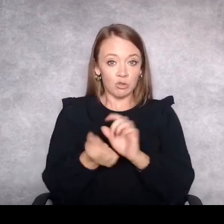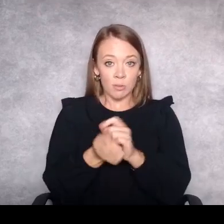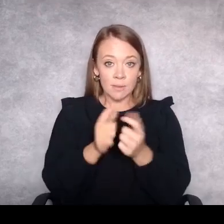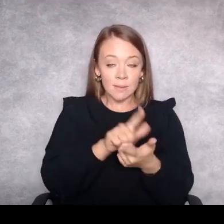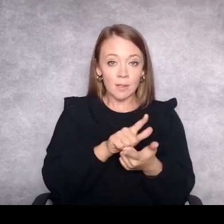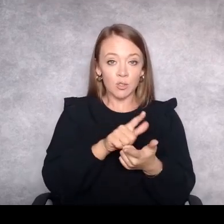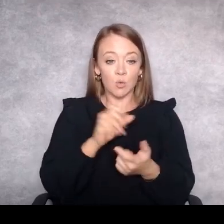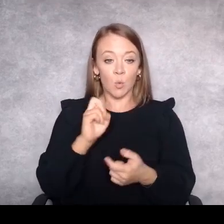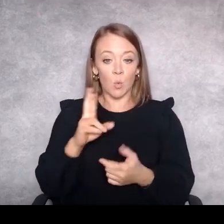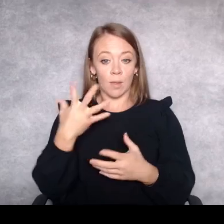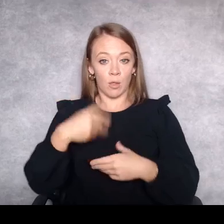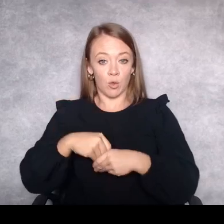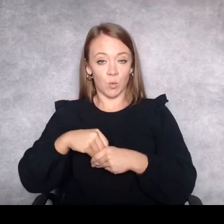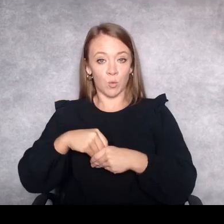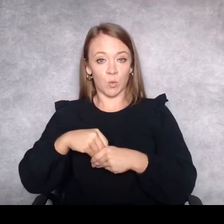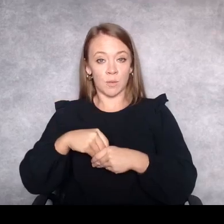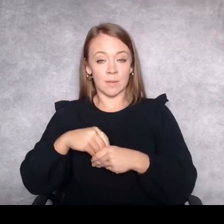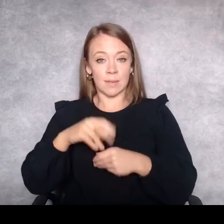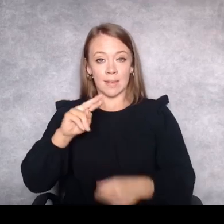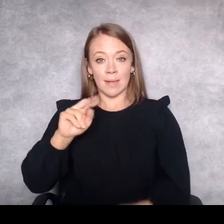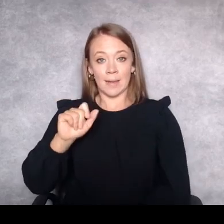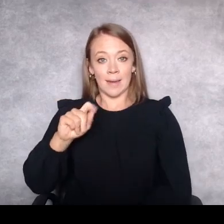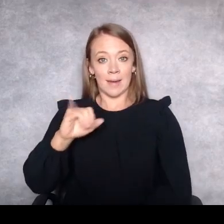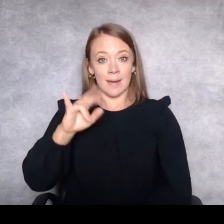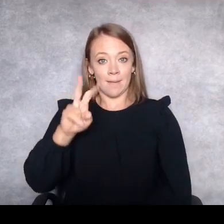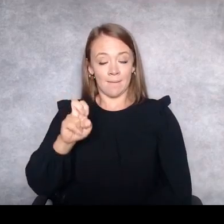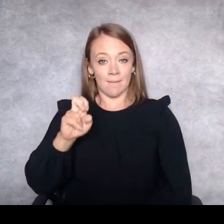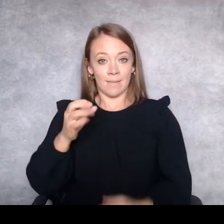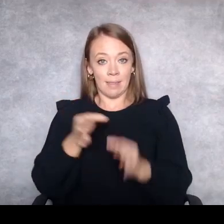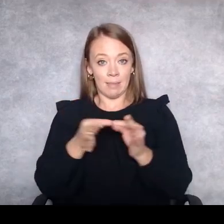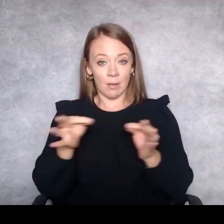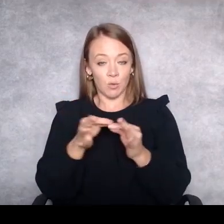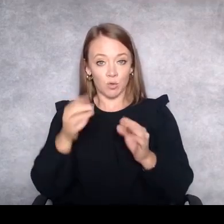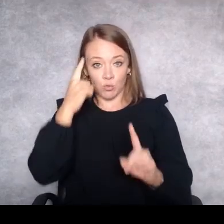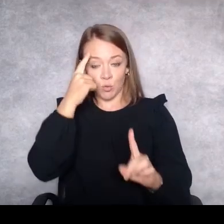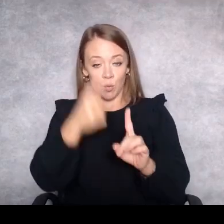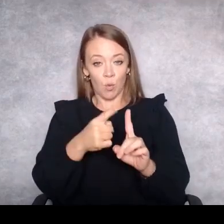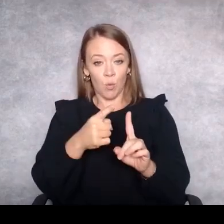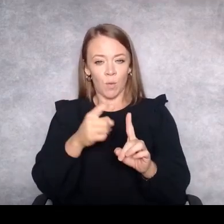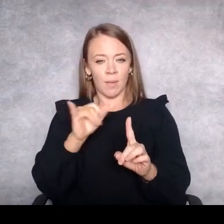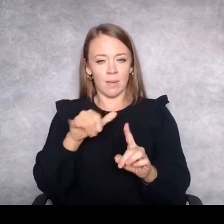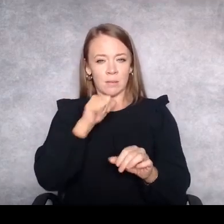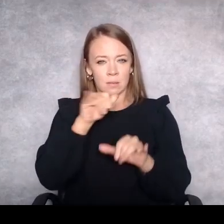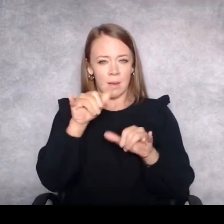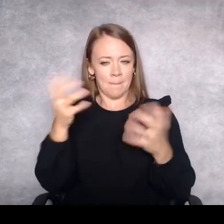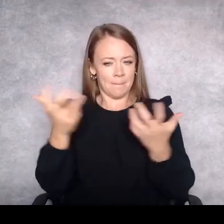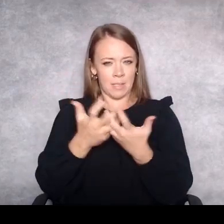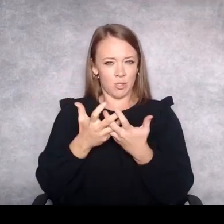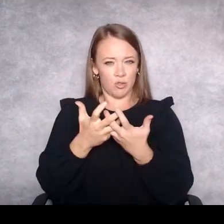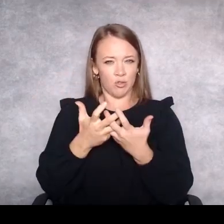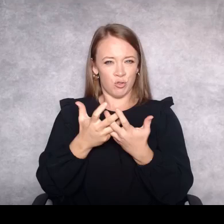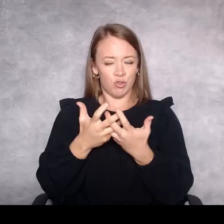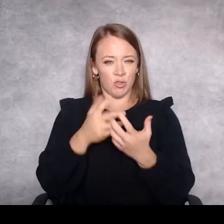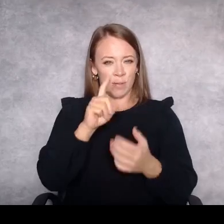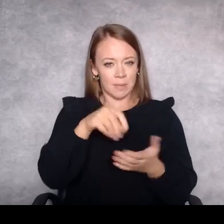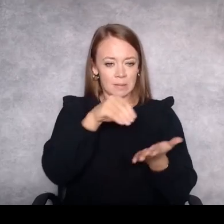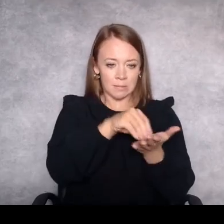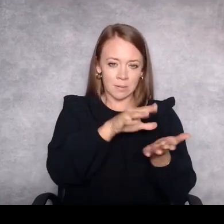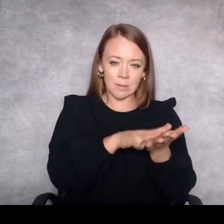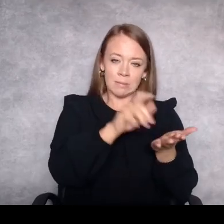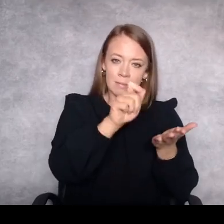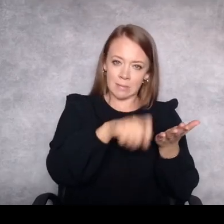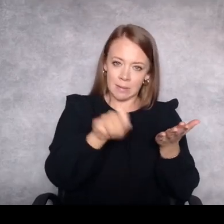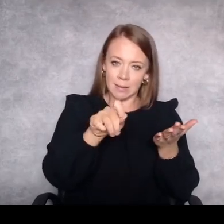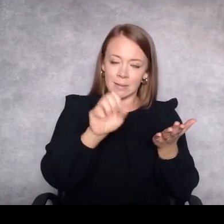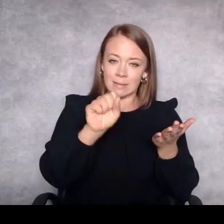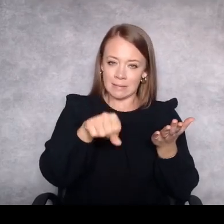or it includes native language in a goal, think about how that is inconsistent if being monitored. Those indicate